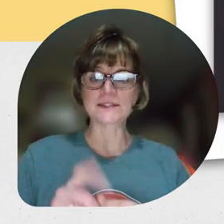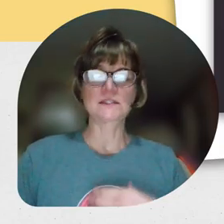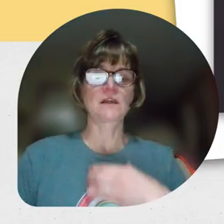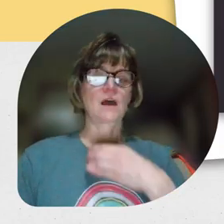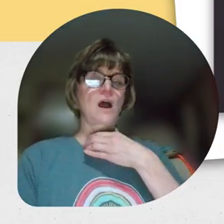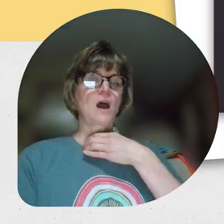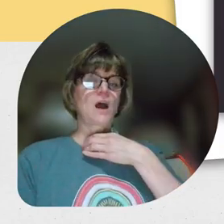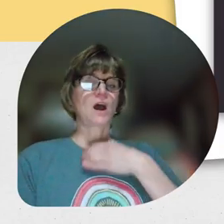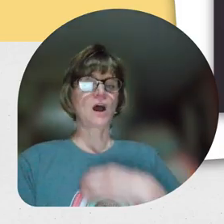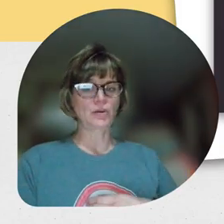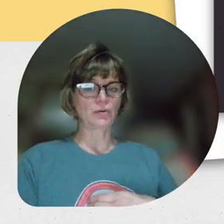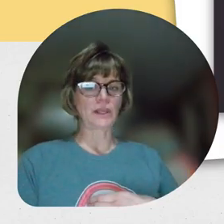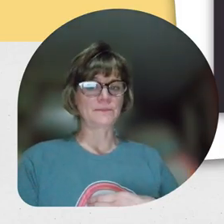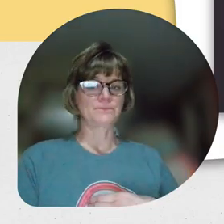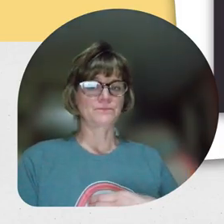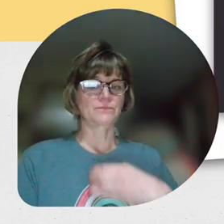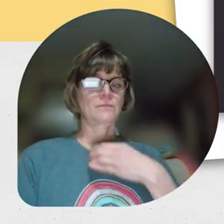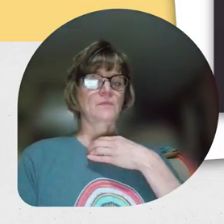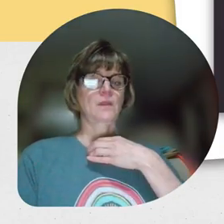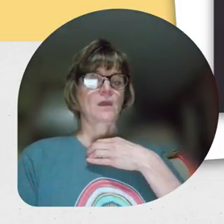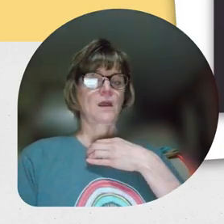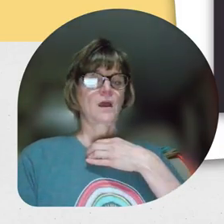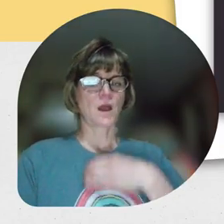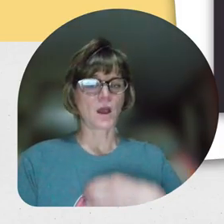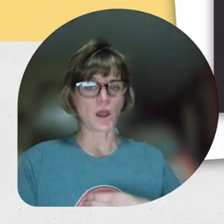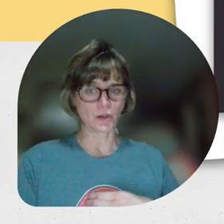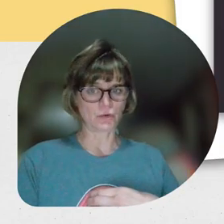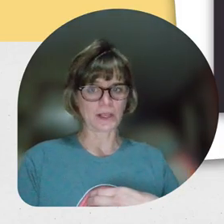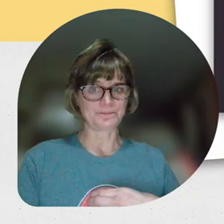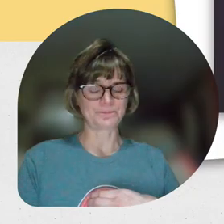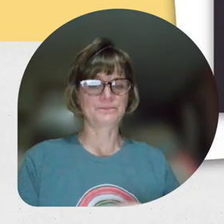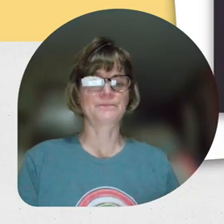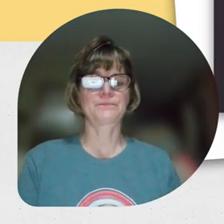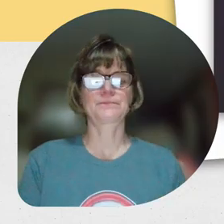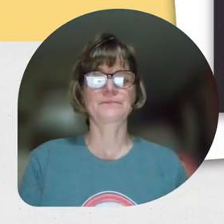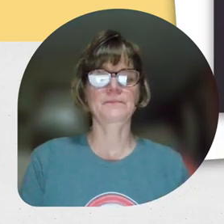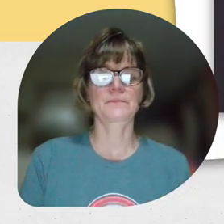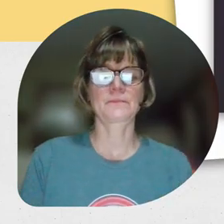And you just do it once. Hungry. Hungry.